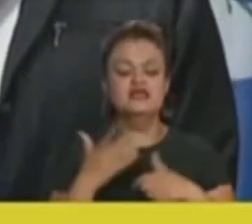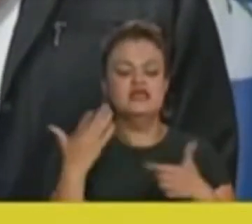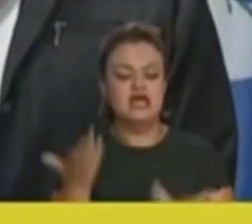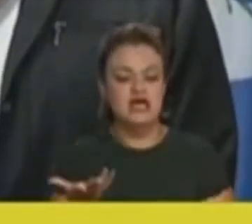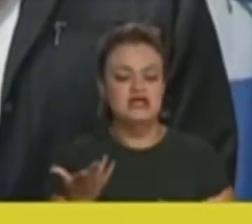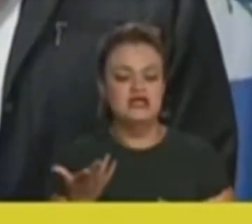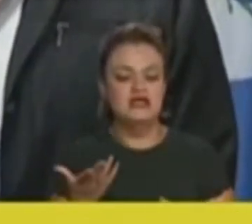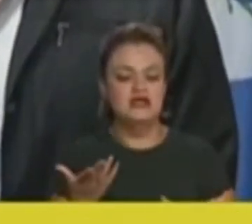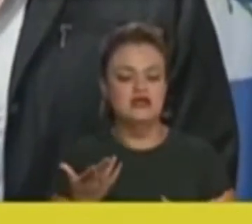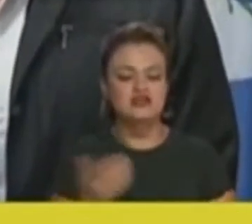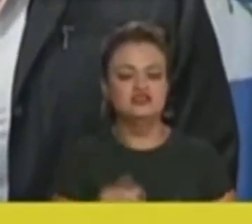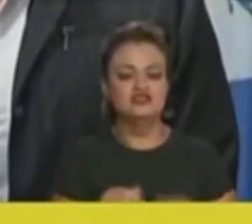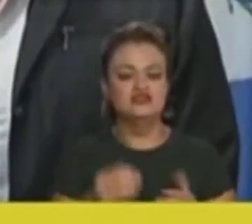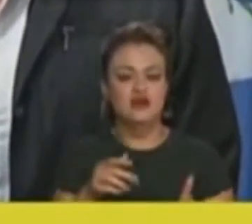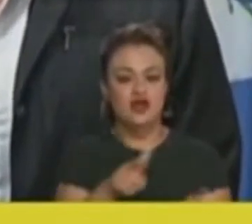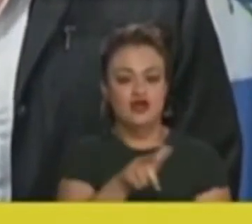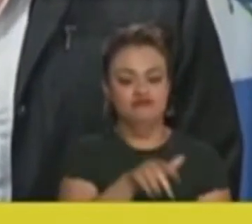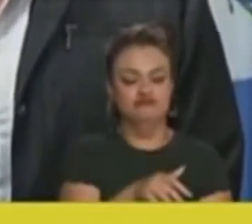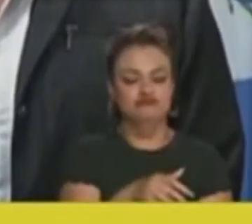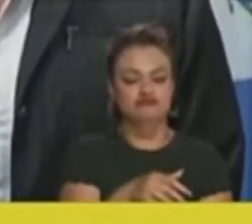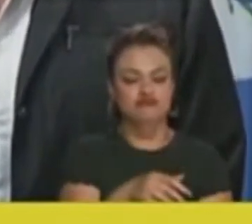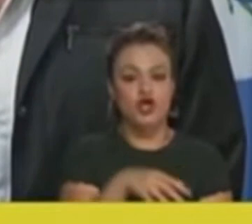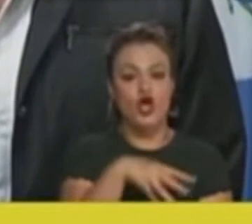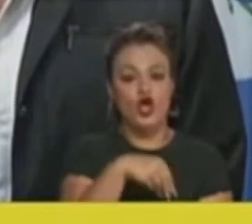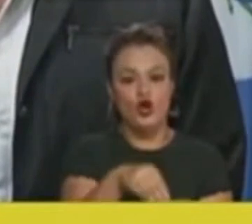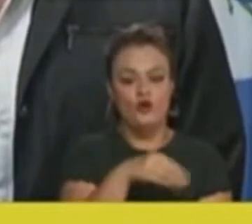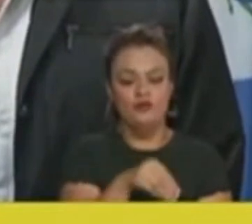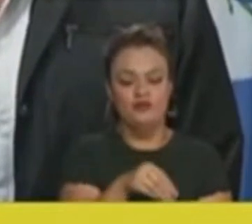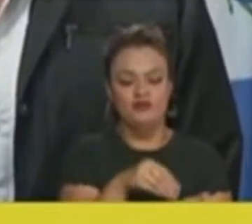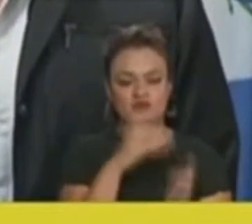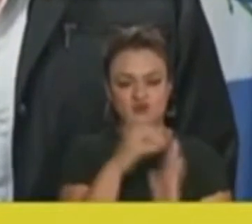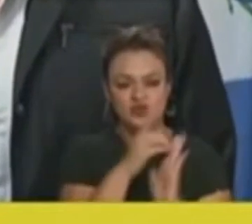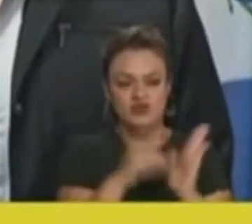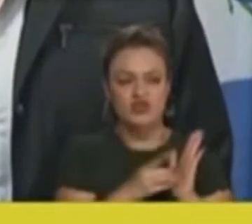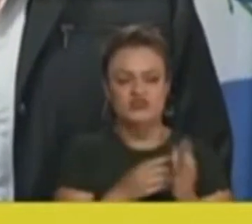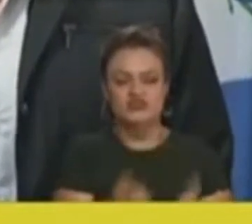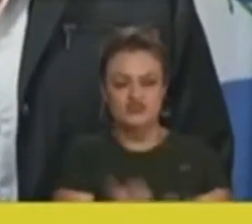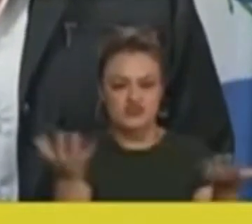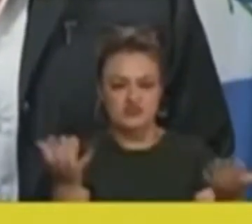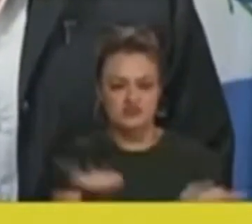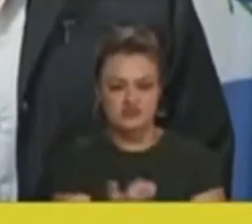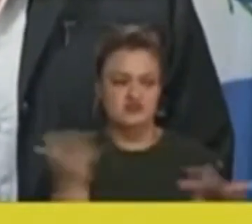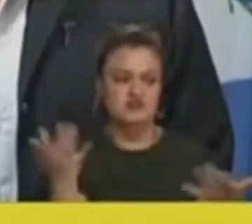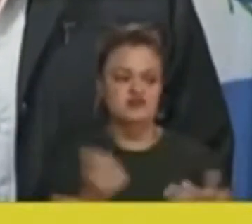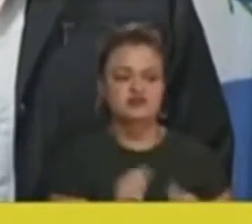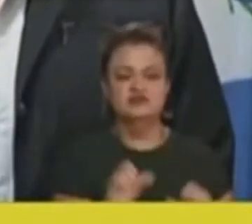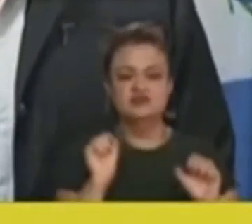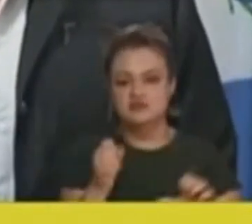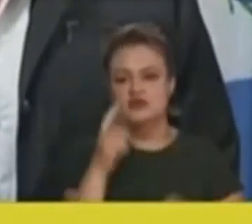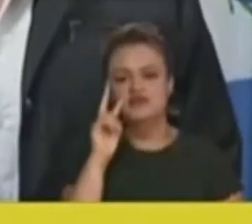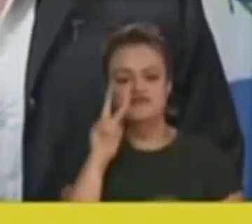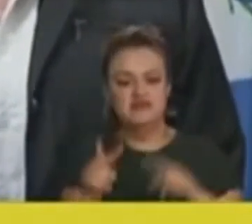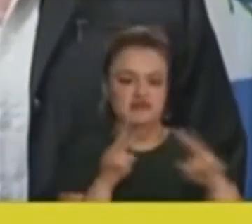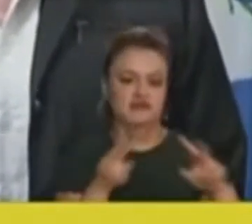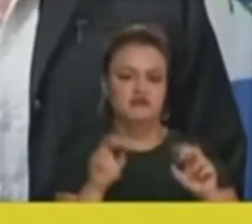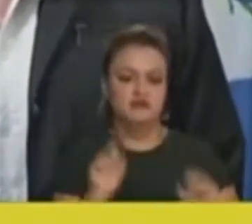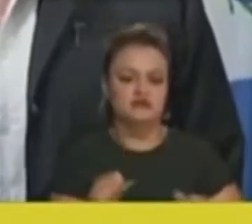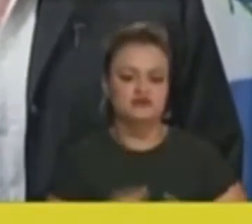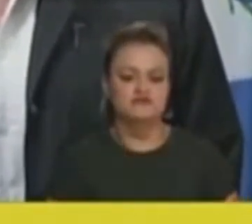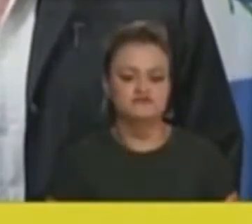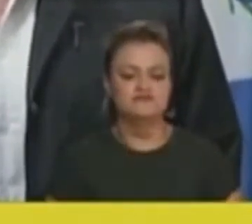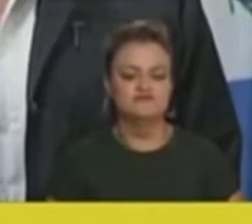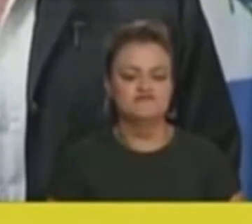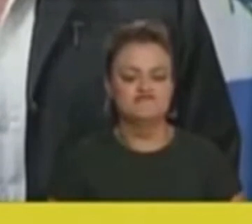and learn from the decree on the internet. Thank you very much. I hope that I can come back to Arawara anytime soon so I